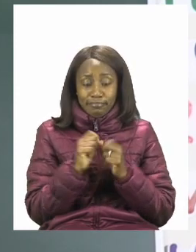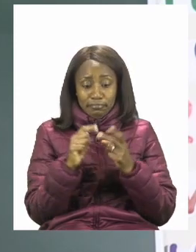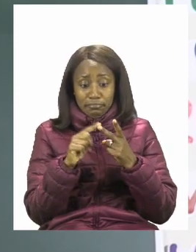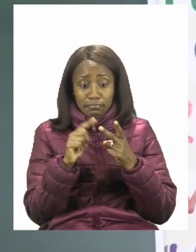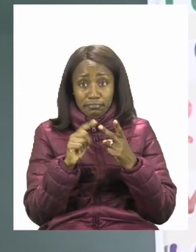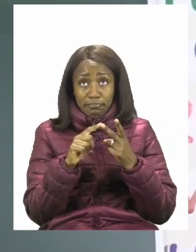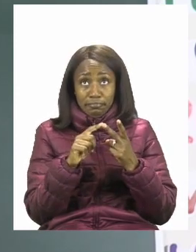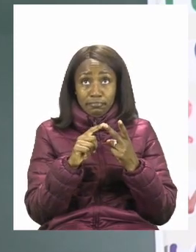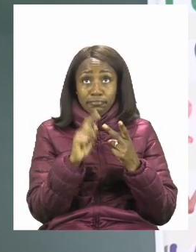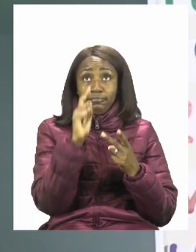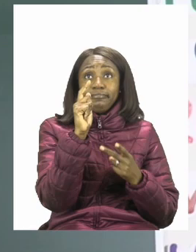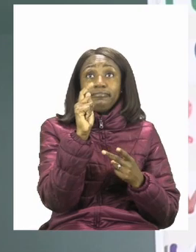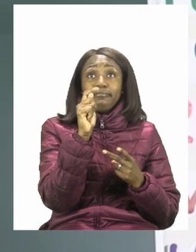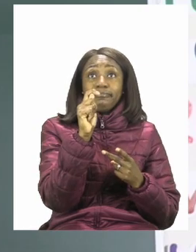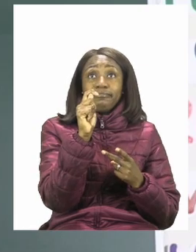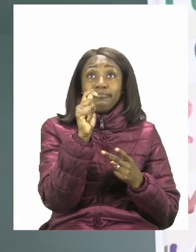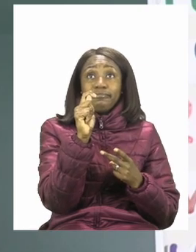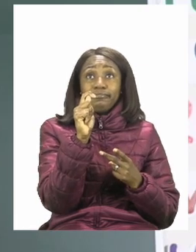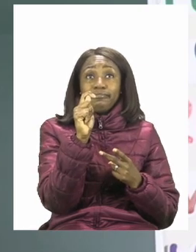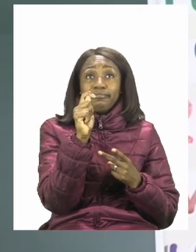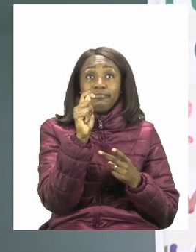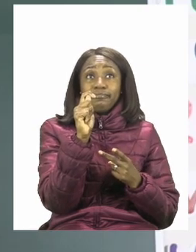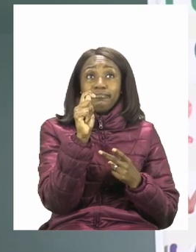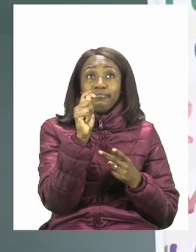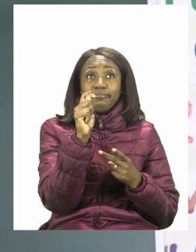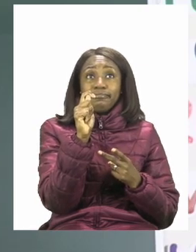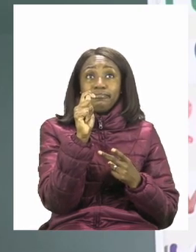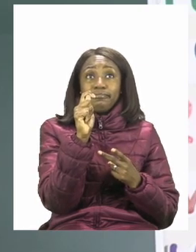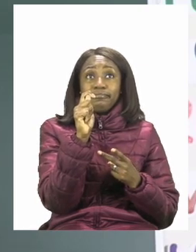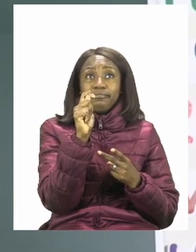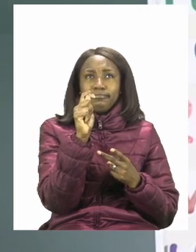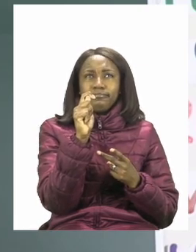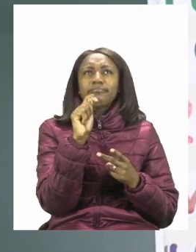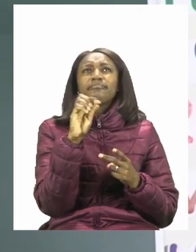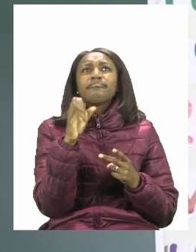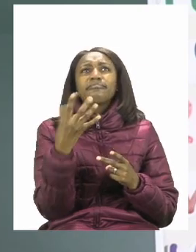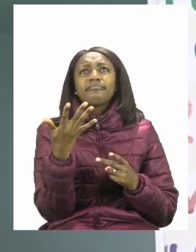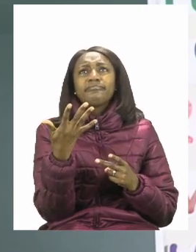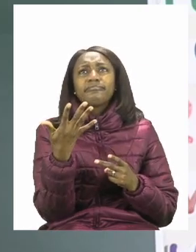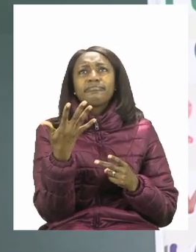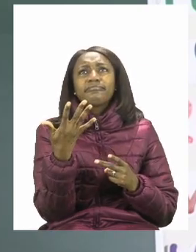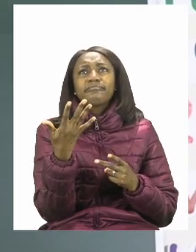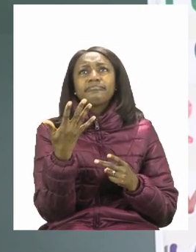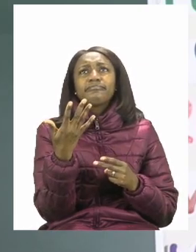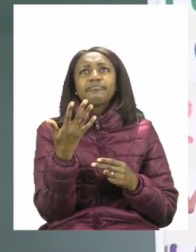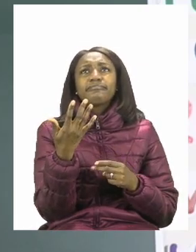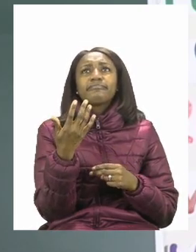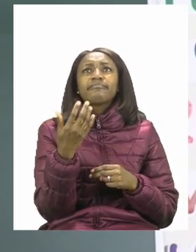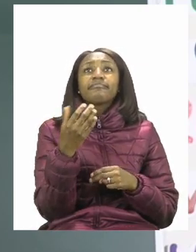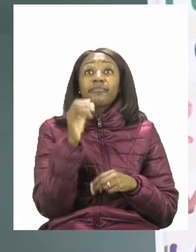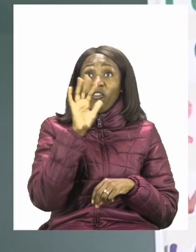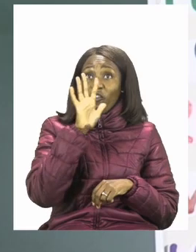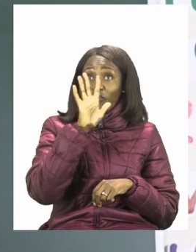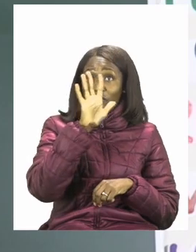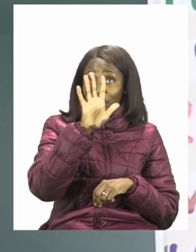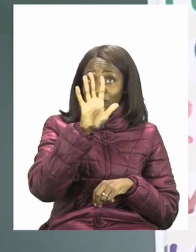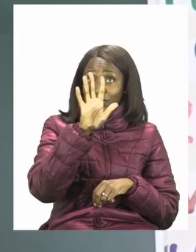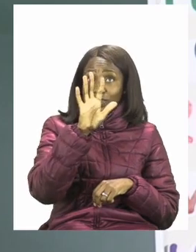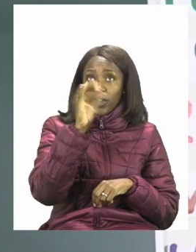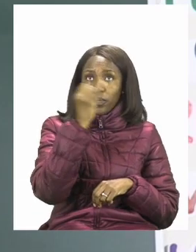fill in our tens. And what number do we have for our tens? We have the number